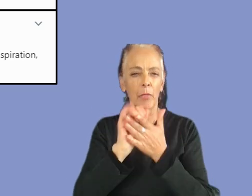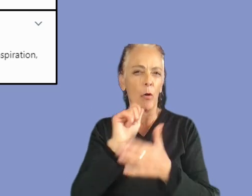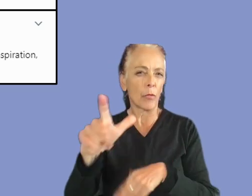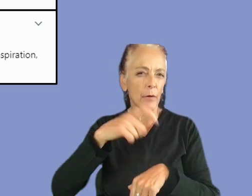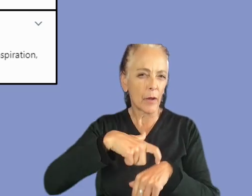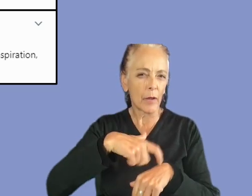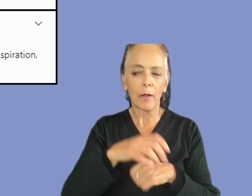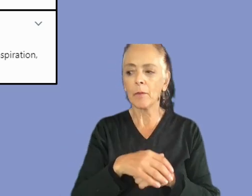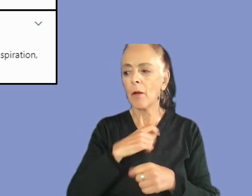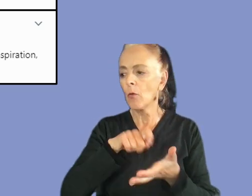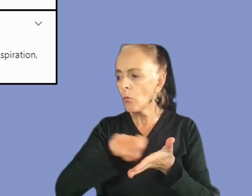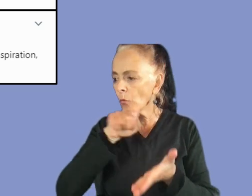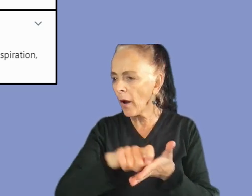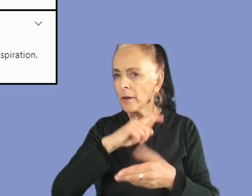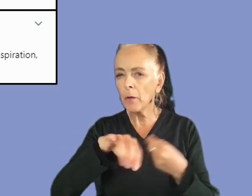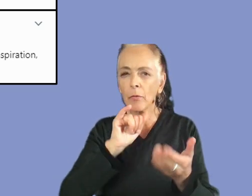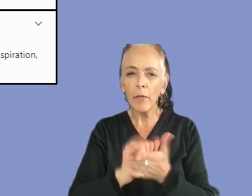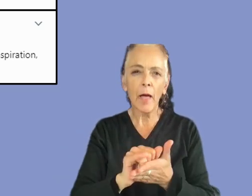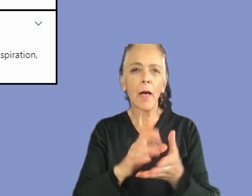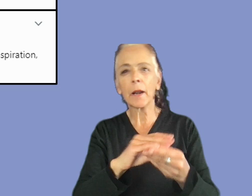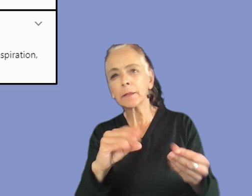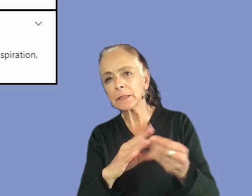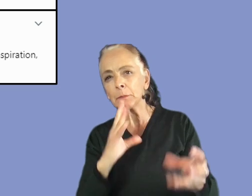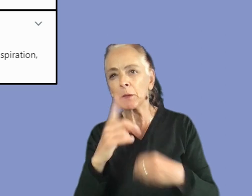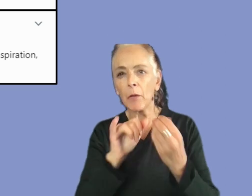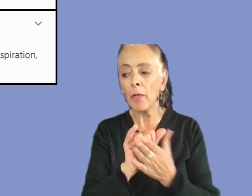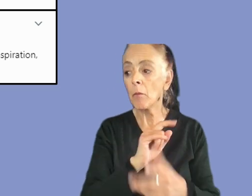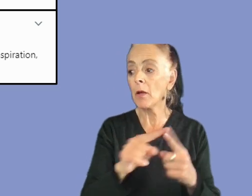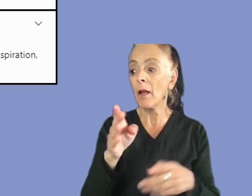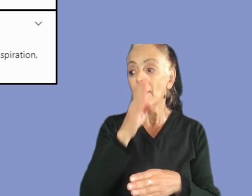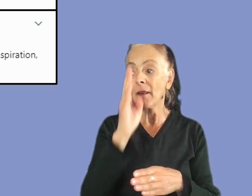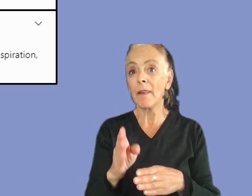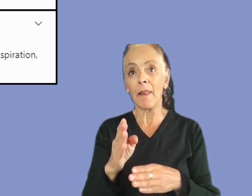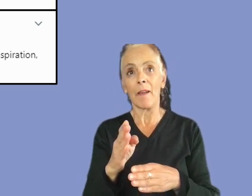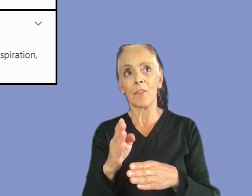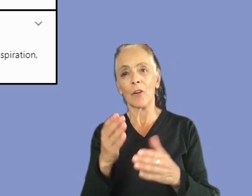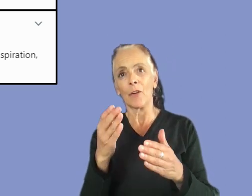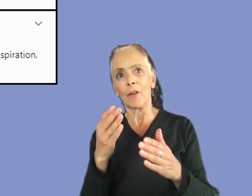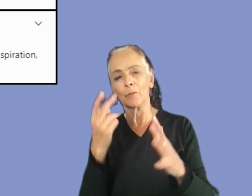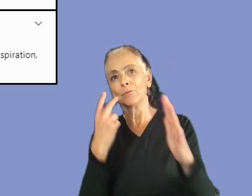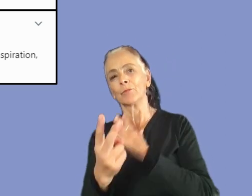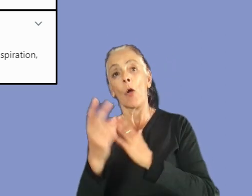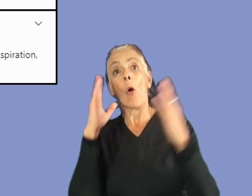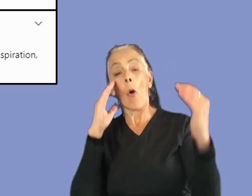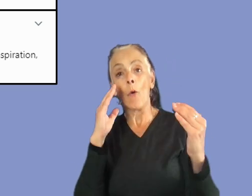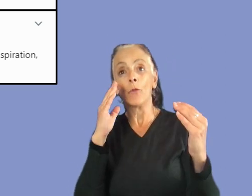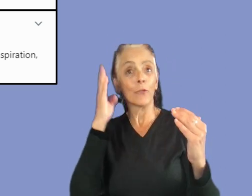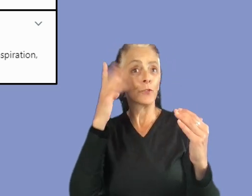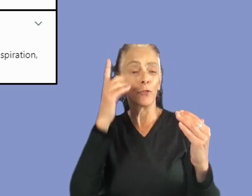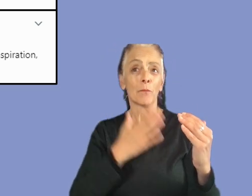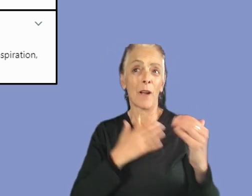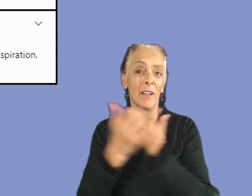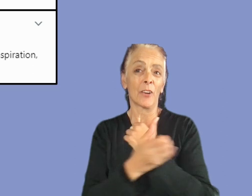but I write about this, I speak about this, but I never projected a hopeful future for my country of birth. It